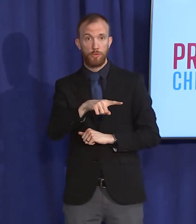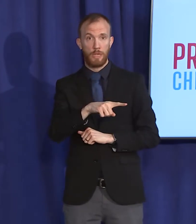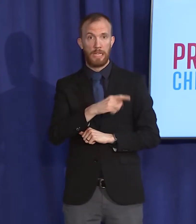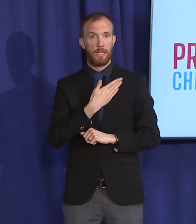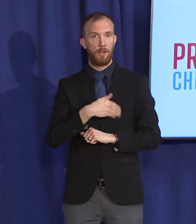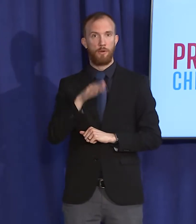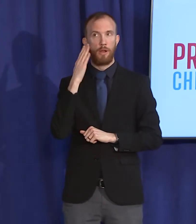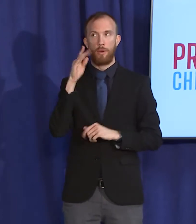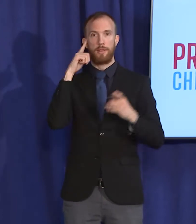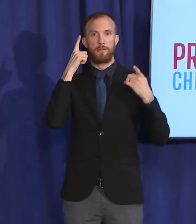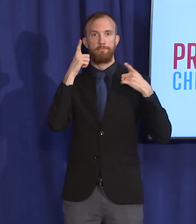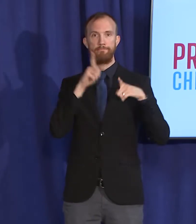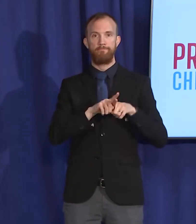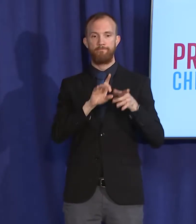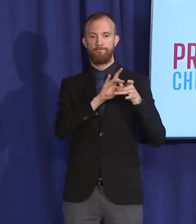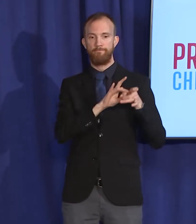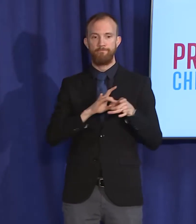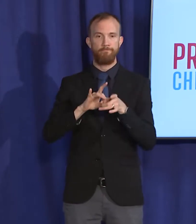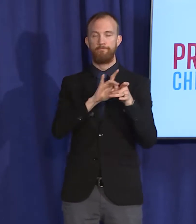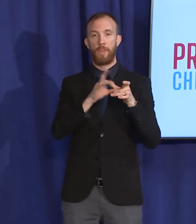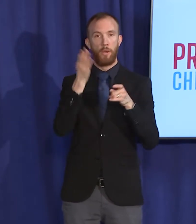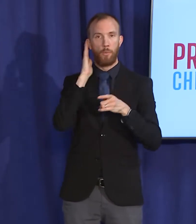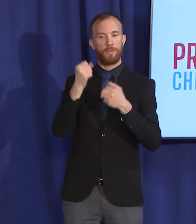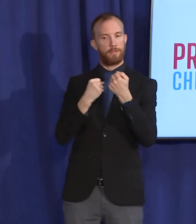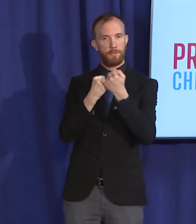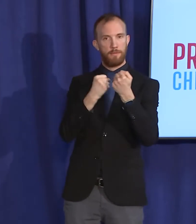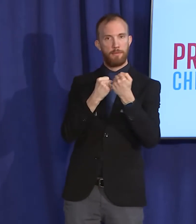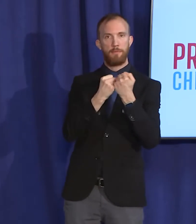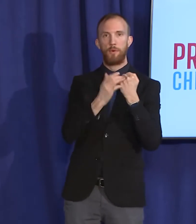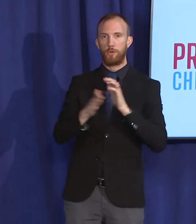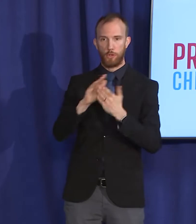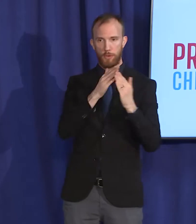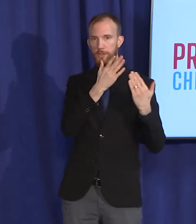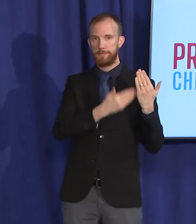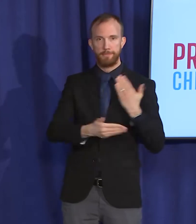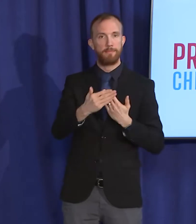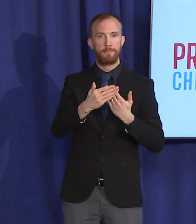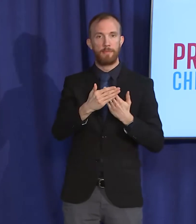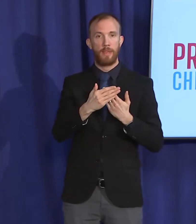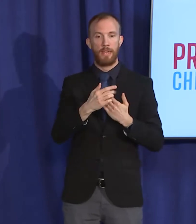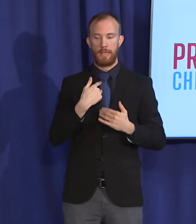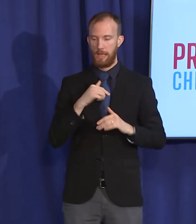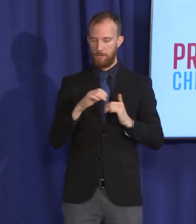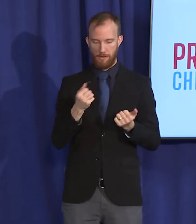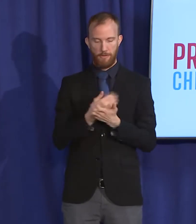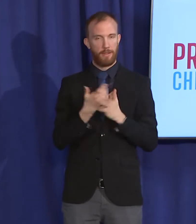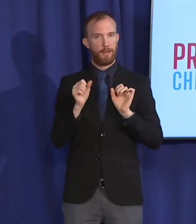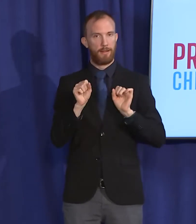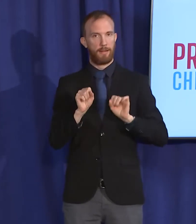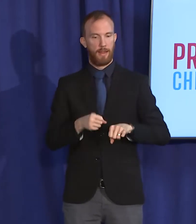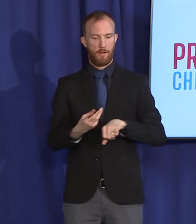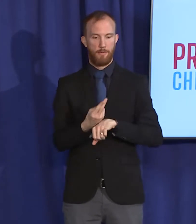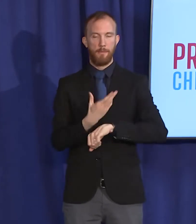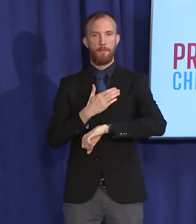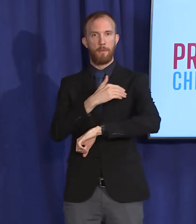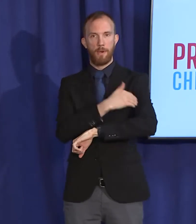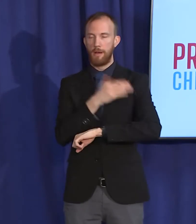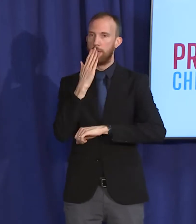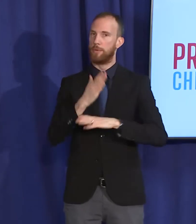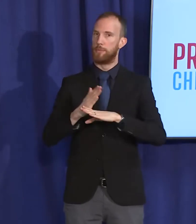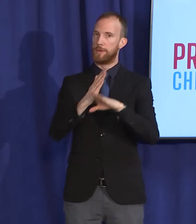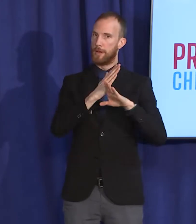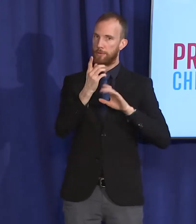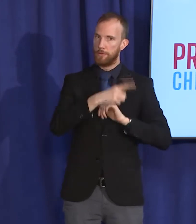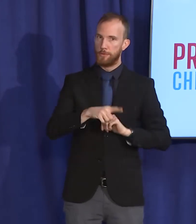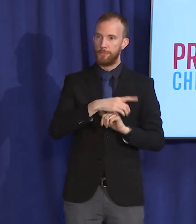united in supporting your communities. And I will continue to do everything in my power to protect you. I checked in